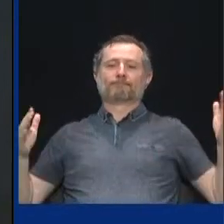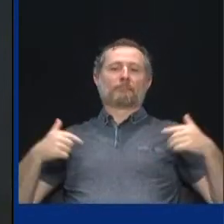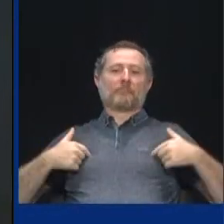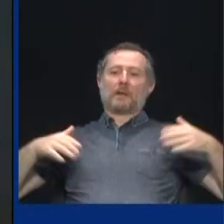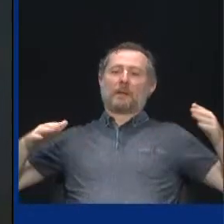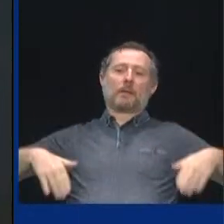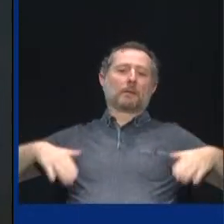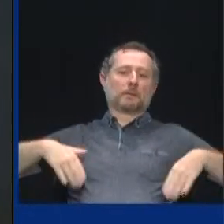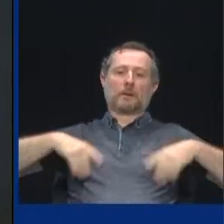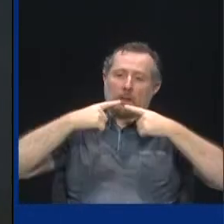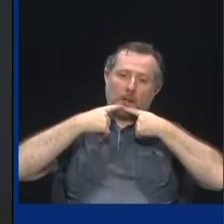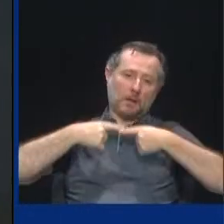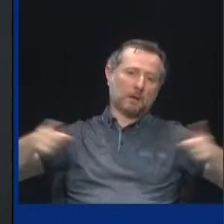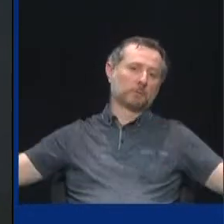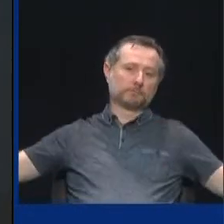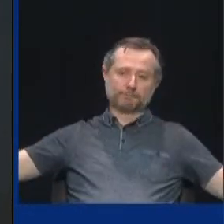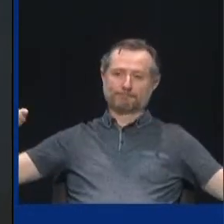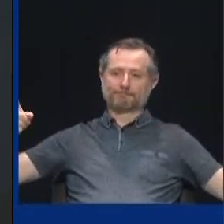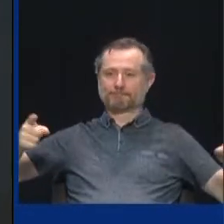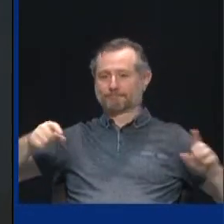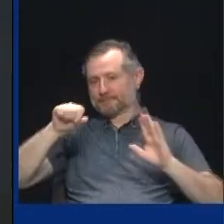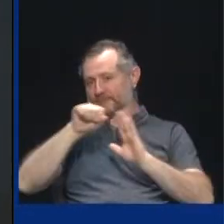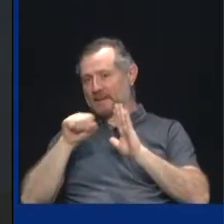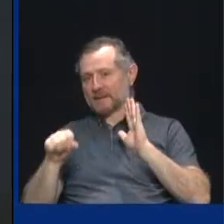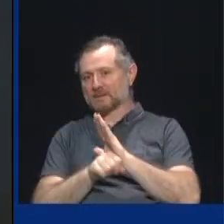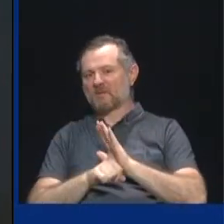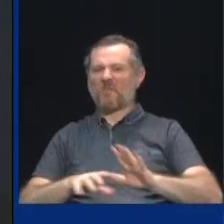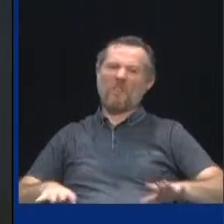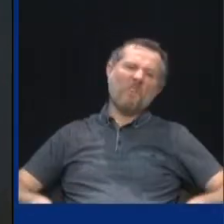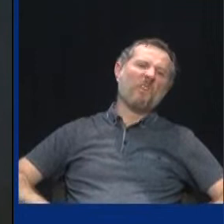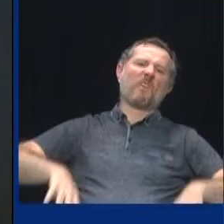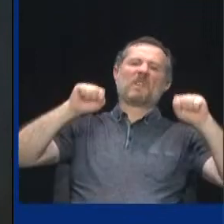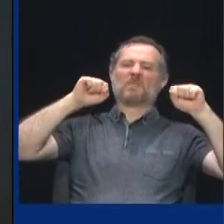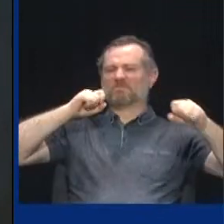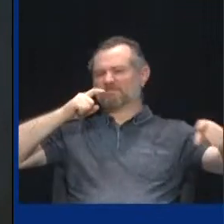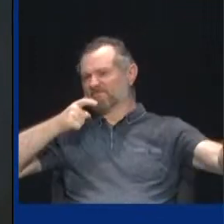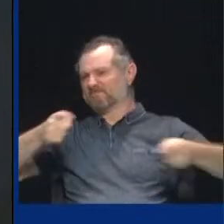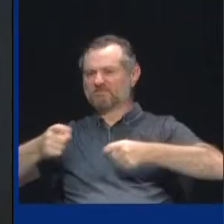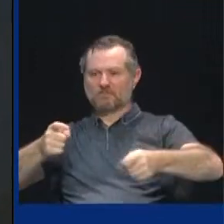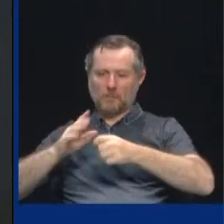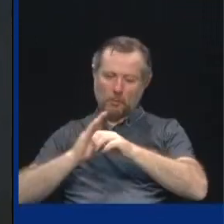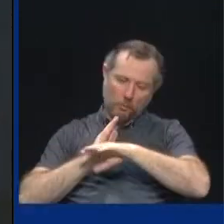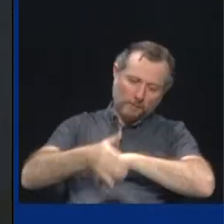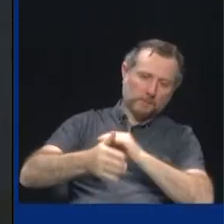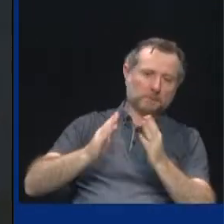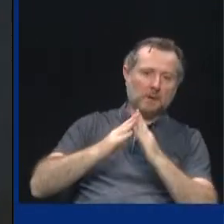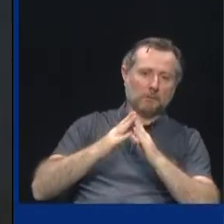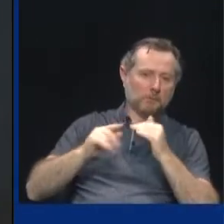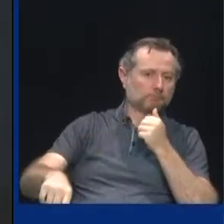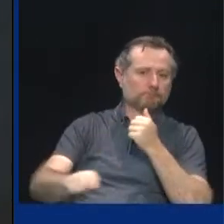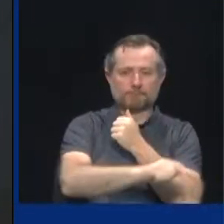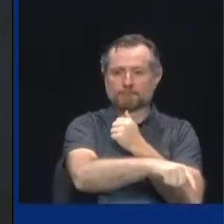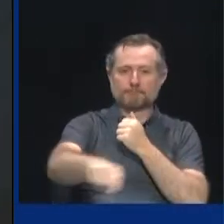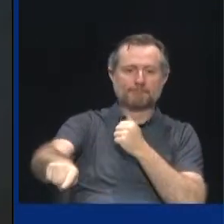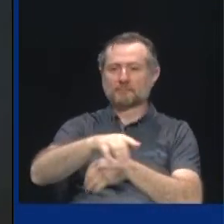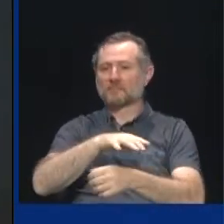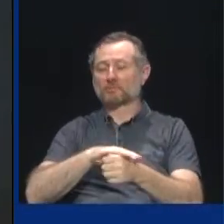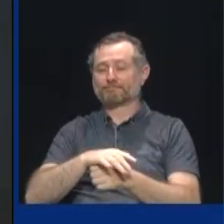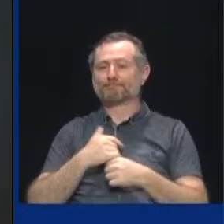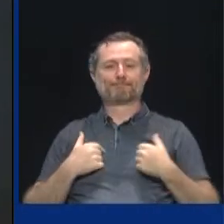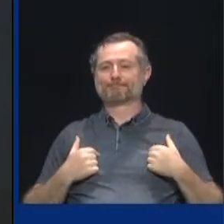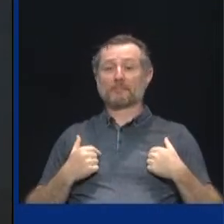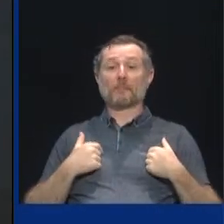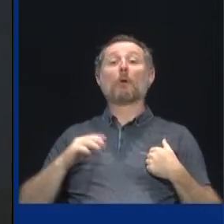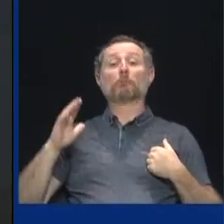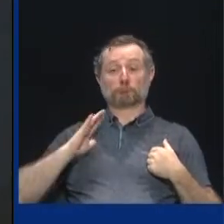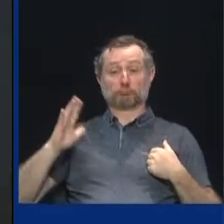declared a state takeover of local control, which I did early on in